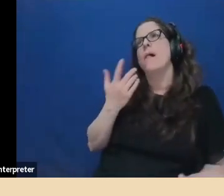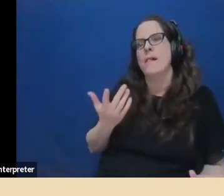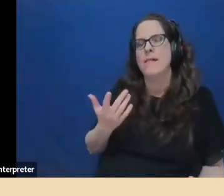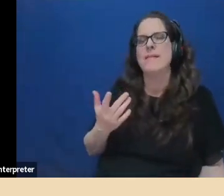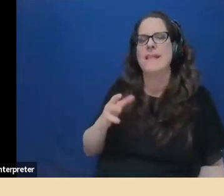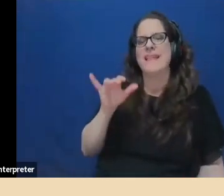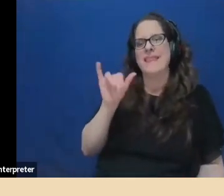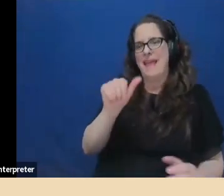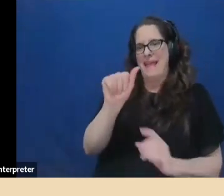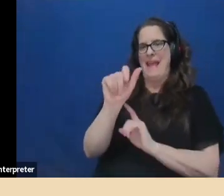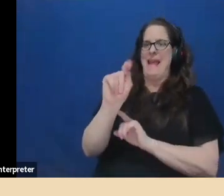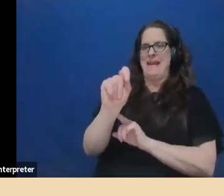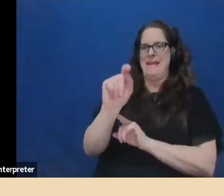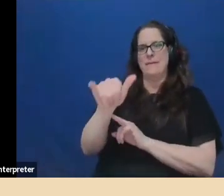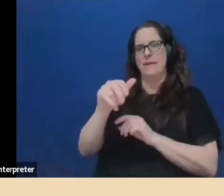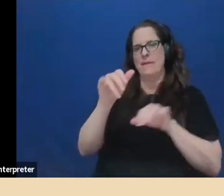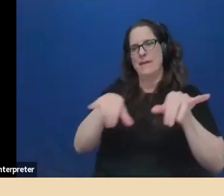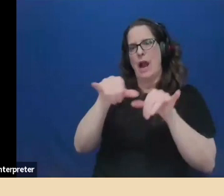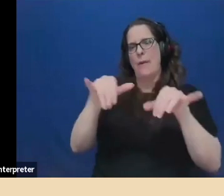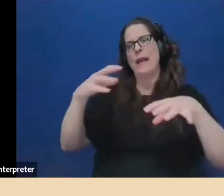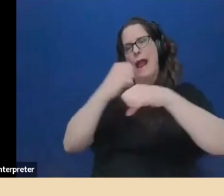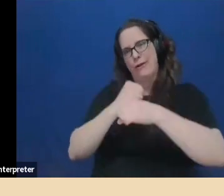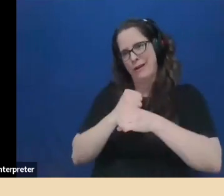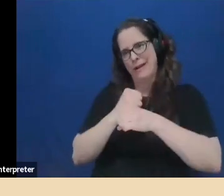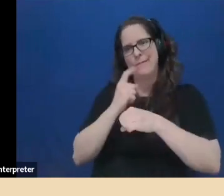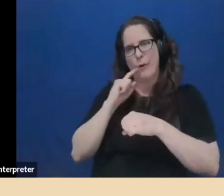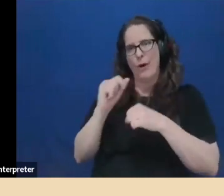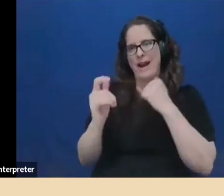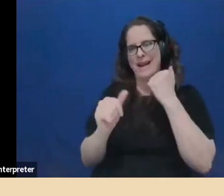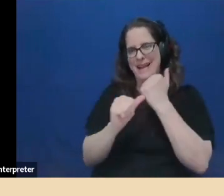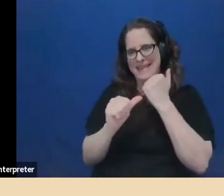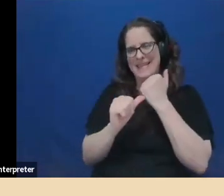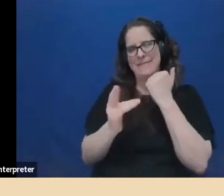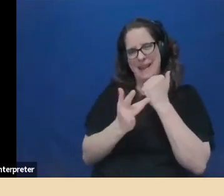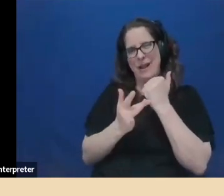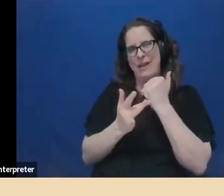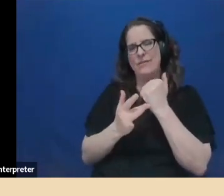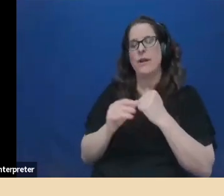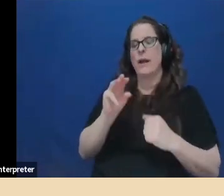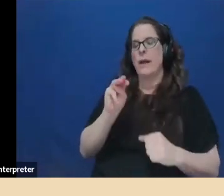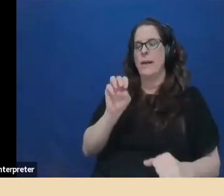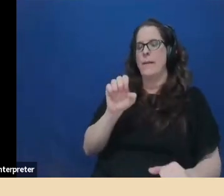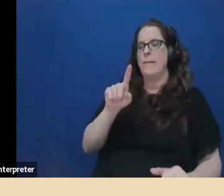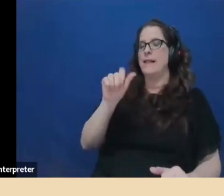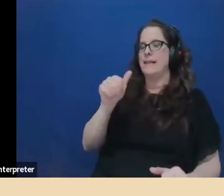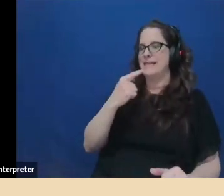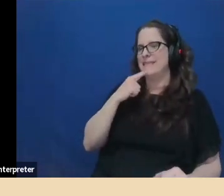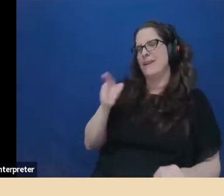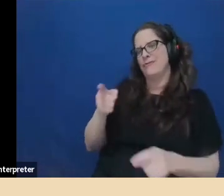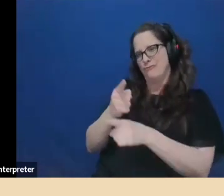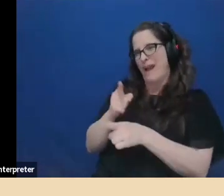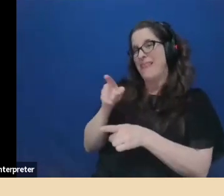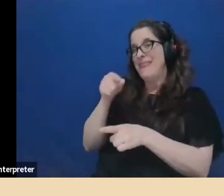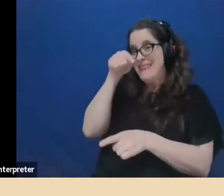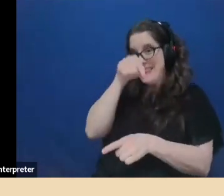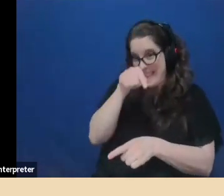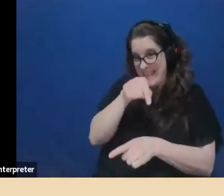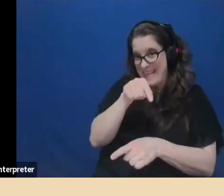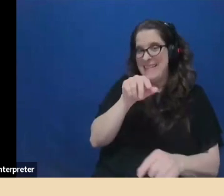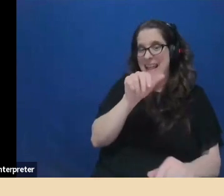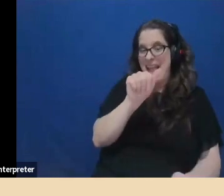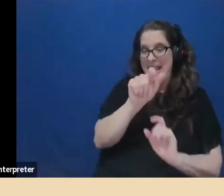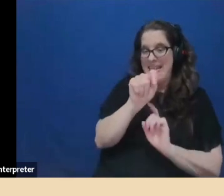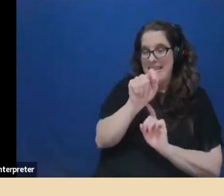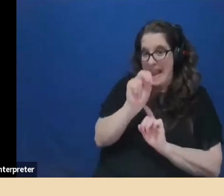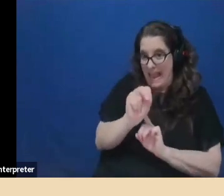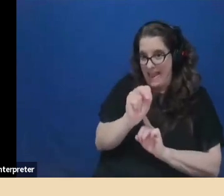a common acronym, right? Yeah, I think that is right. This is for their page. Their